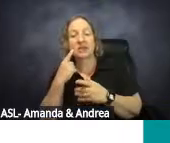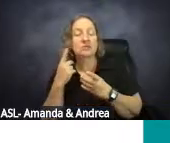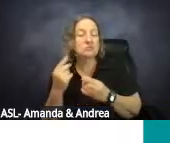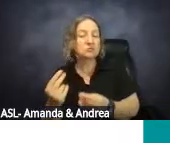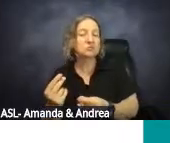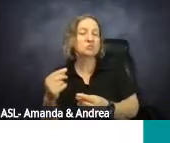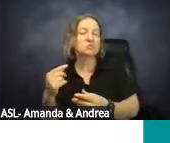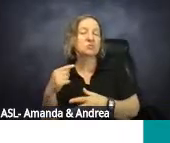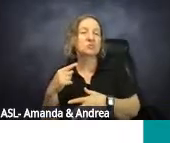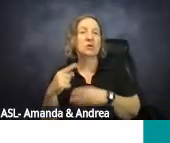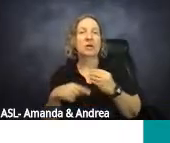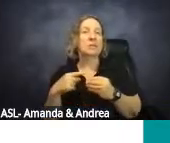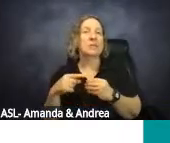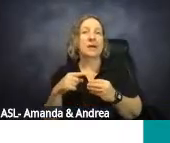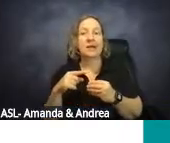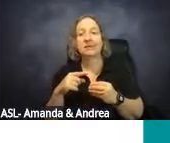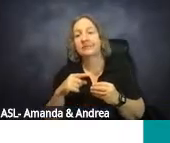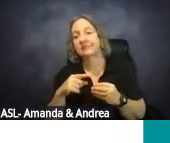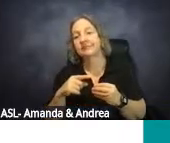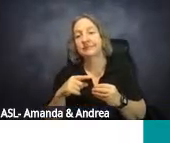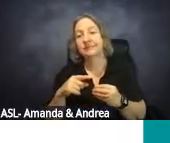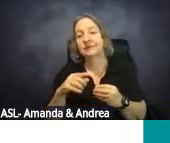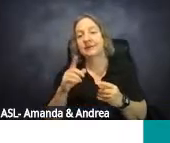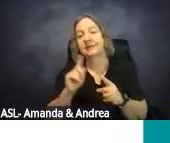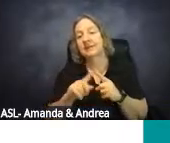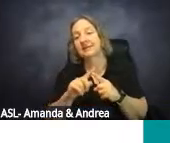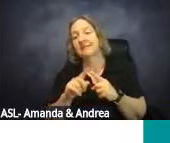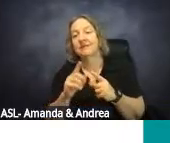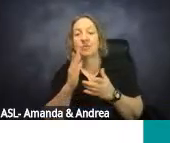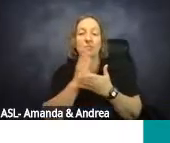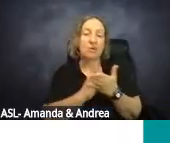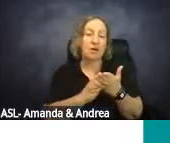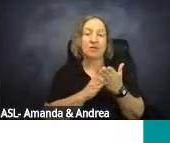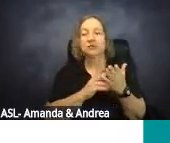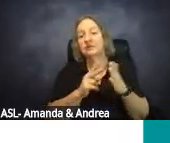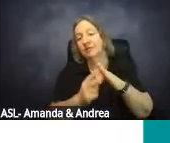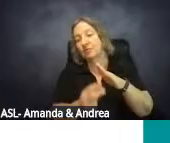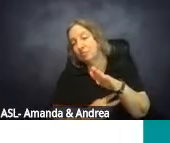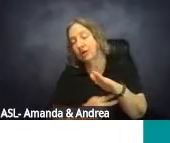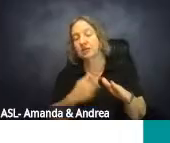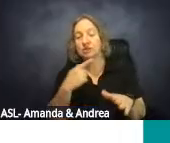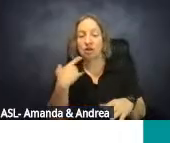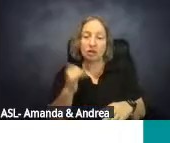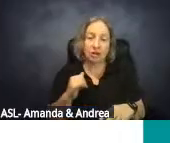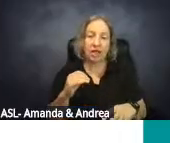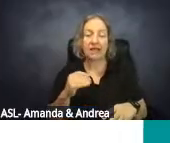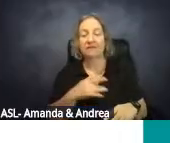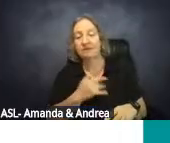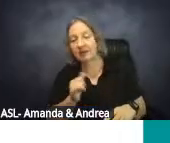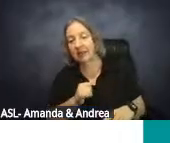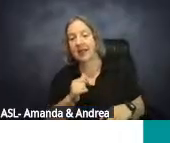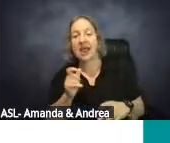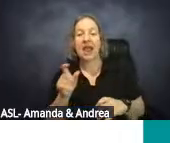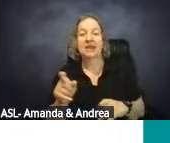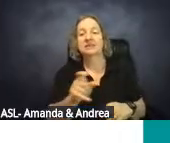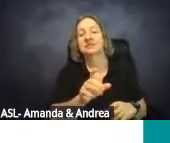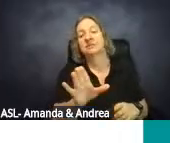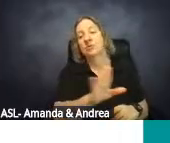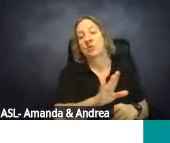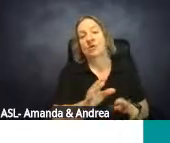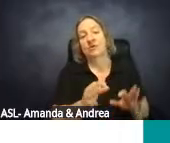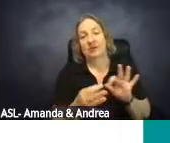these way that these different elements on the project look and feel, and then asking for your feedback.